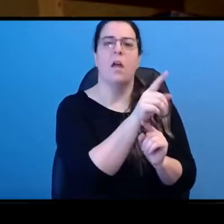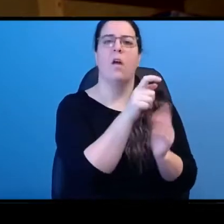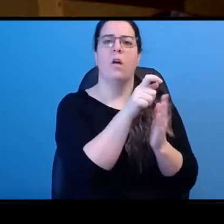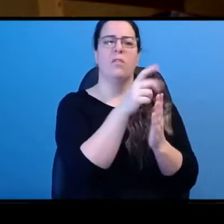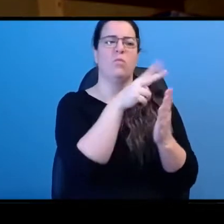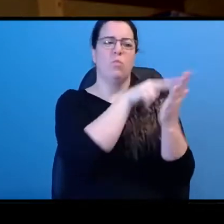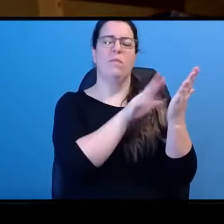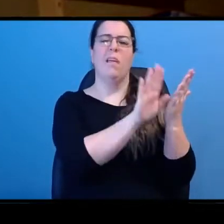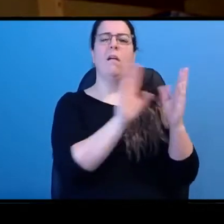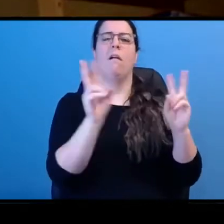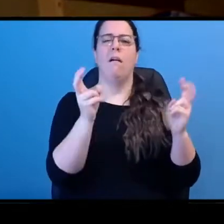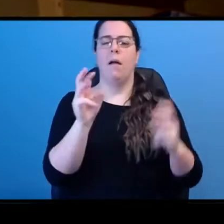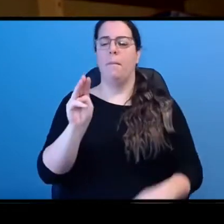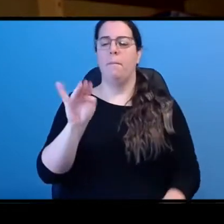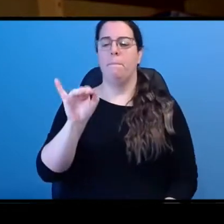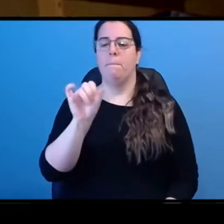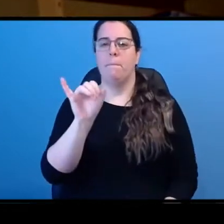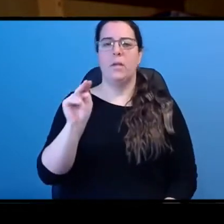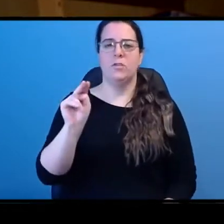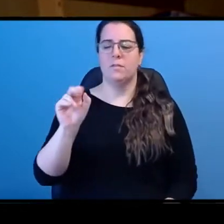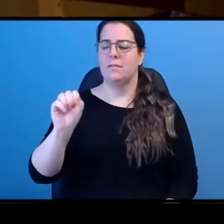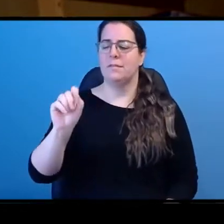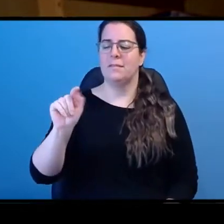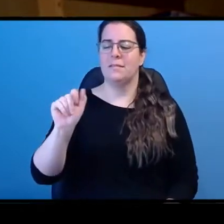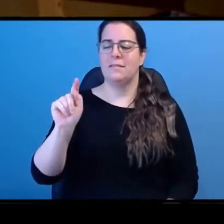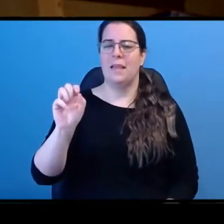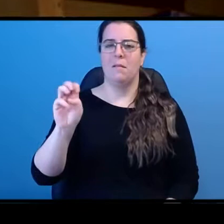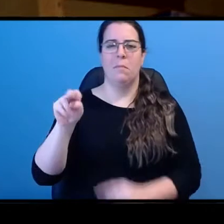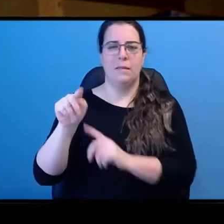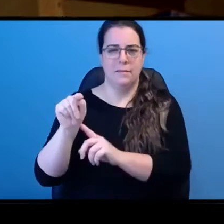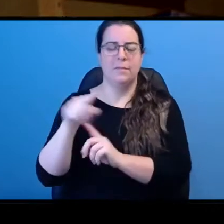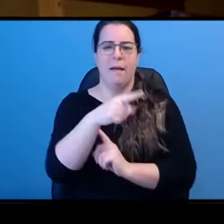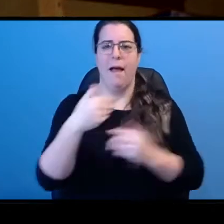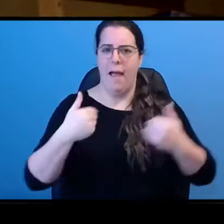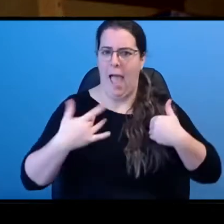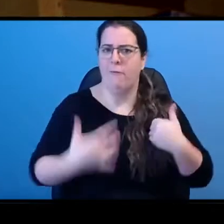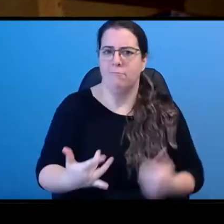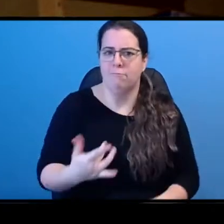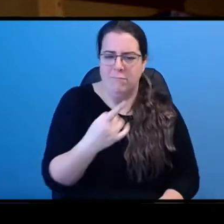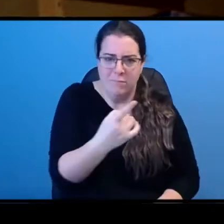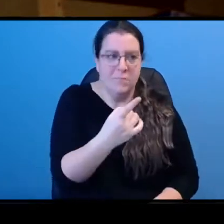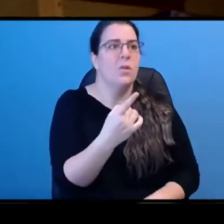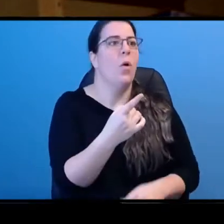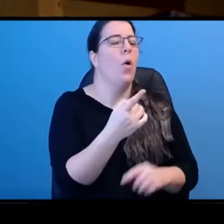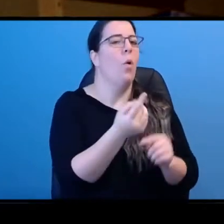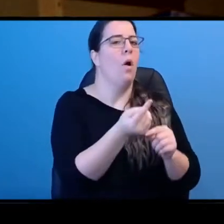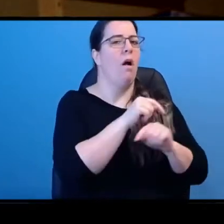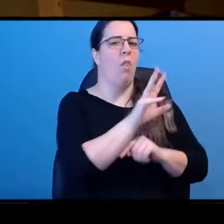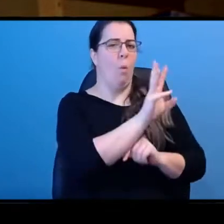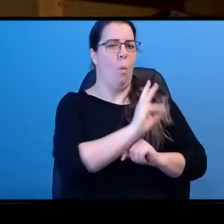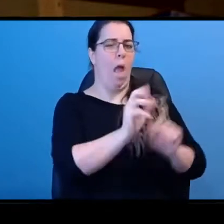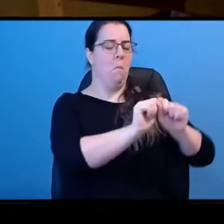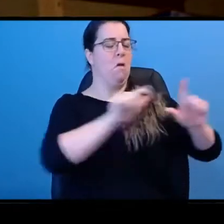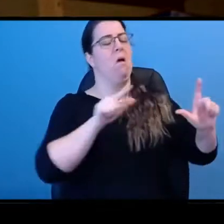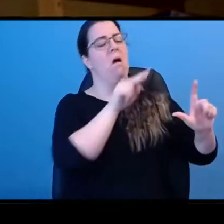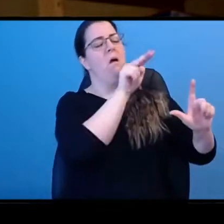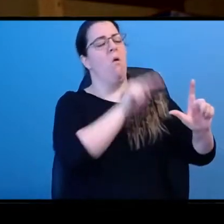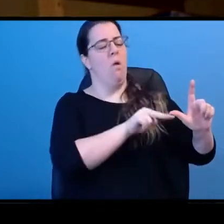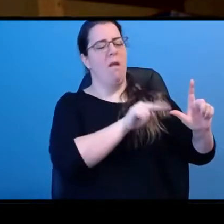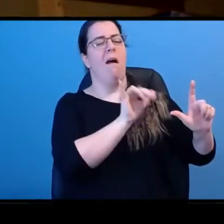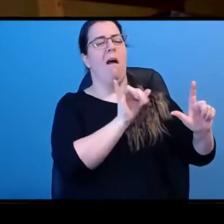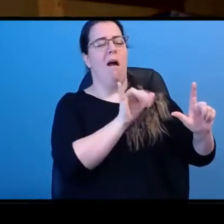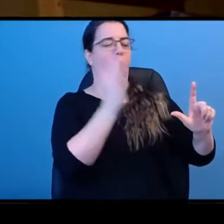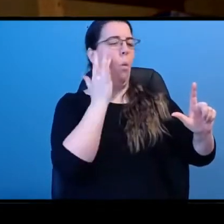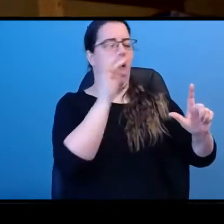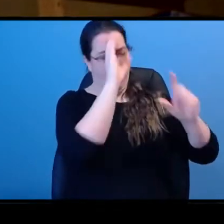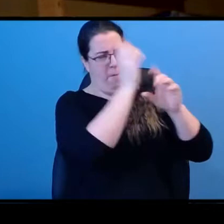want to fund projects like this can be a really good place to come at this from. And another thing that I like to suggest, and I know this isn't a possibility for